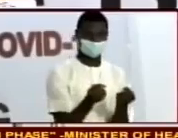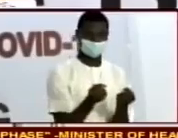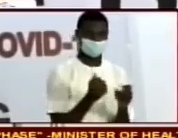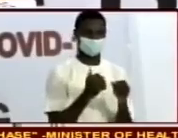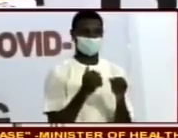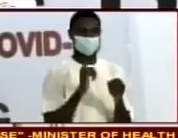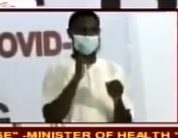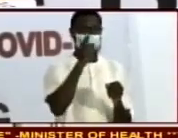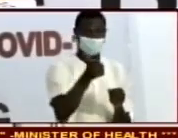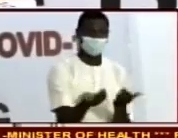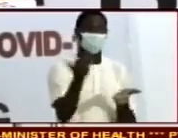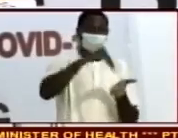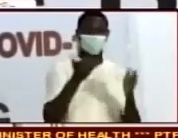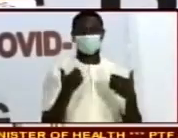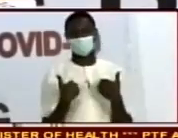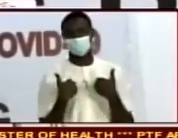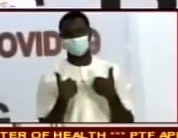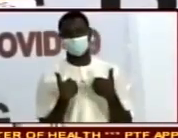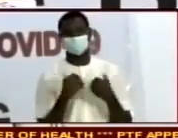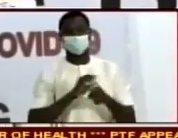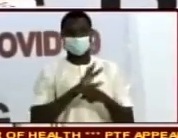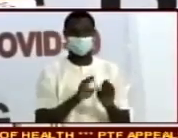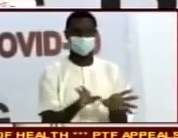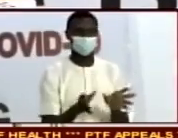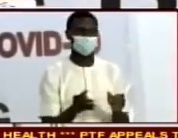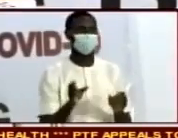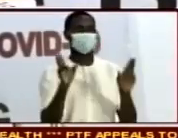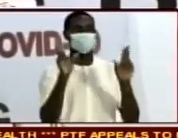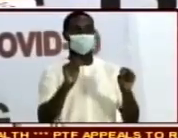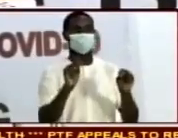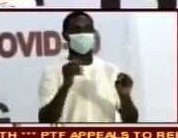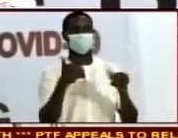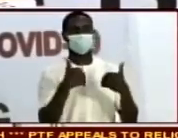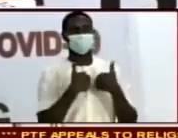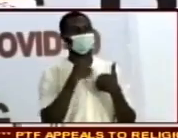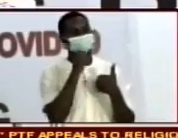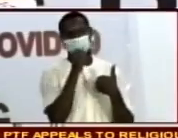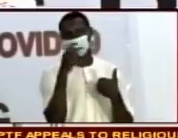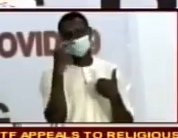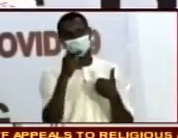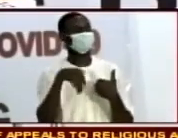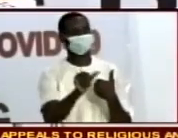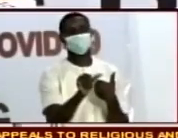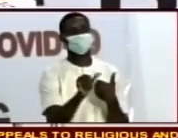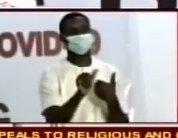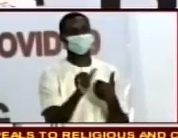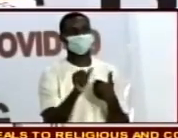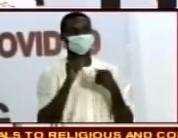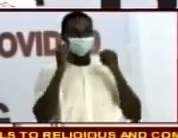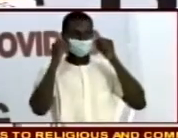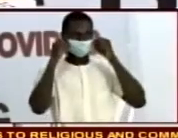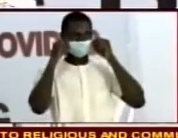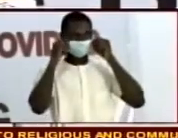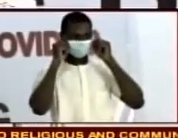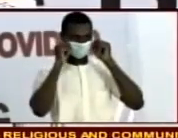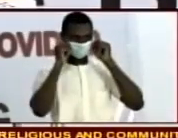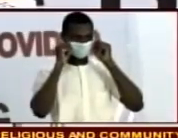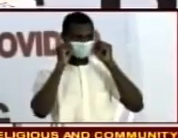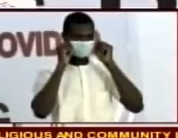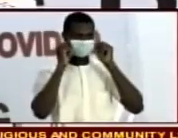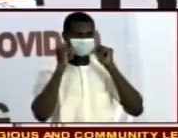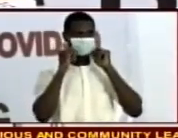seen cases where it was difficult, it took a longer time for them to start testing negative. So if it took a